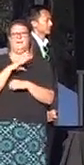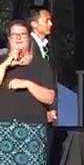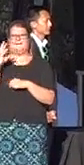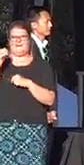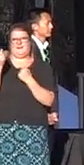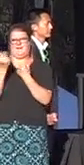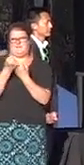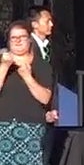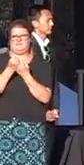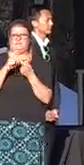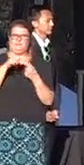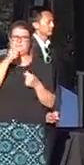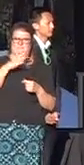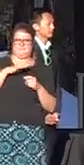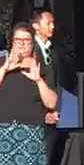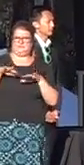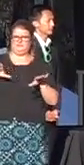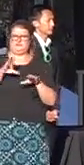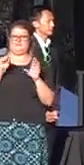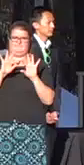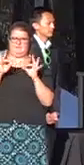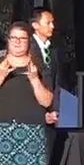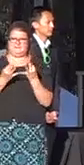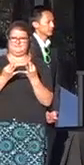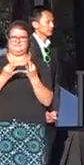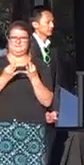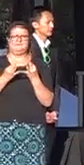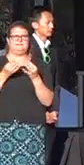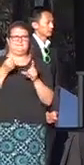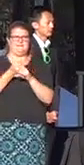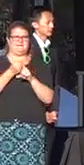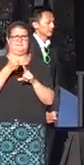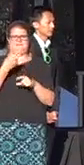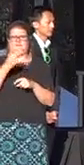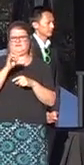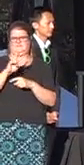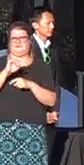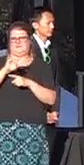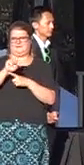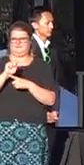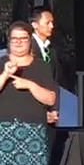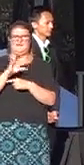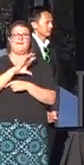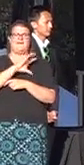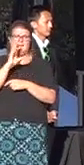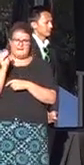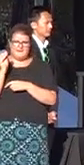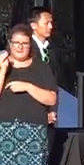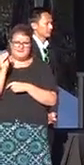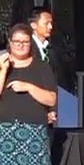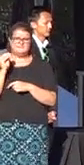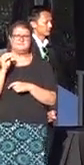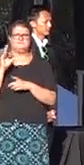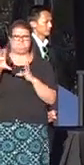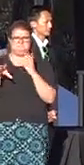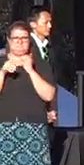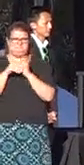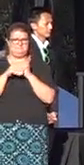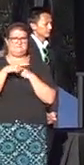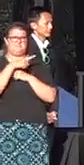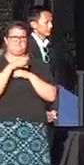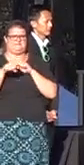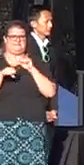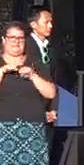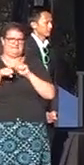and advocacy to women, children, and families impacted by HIV/AIDS, and as an avid cyclist,